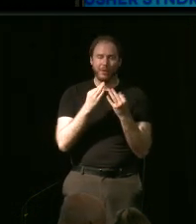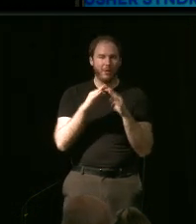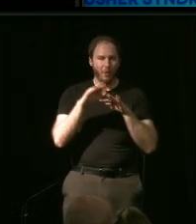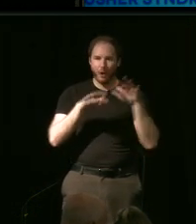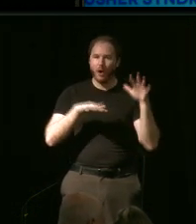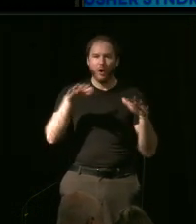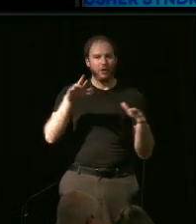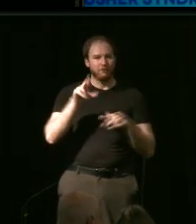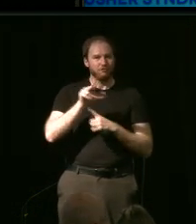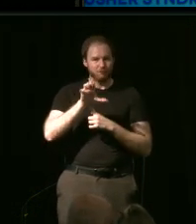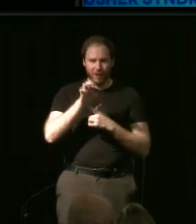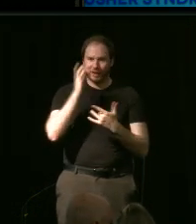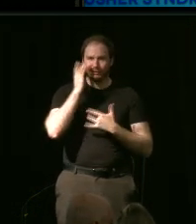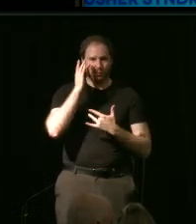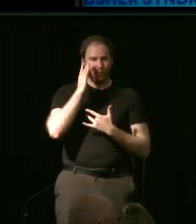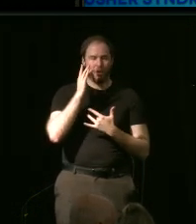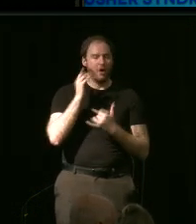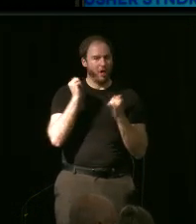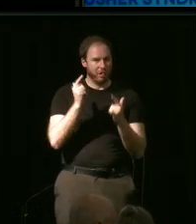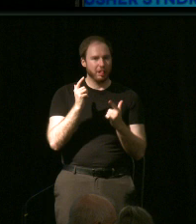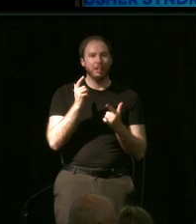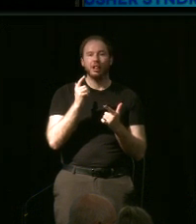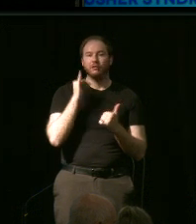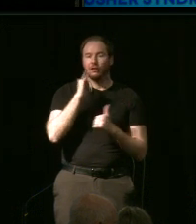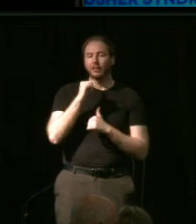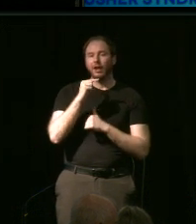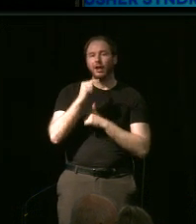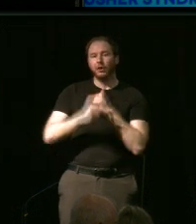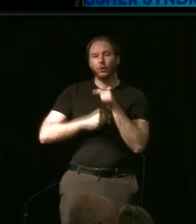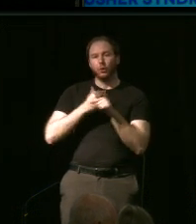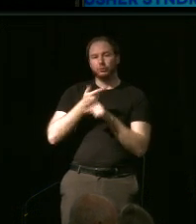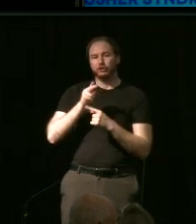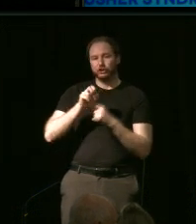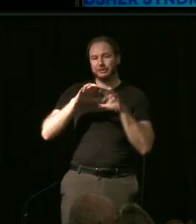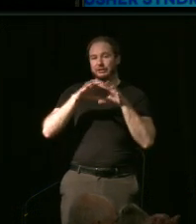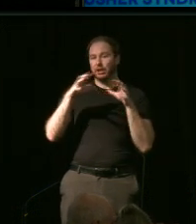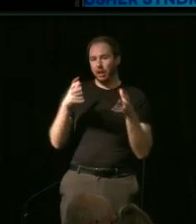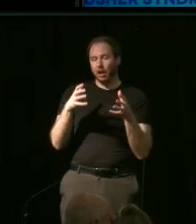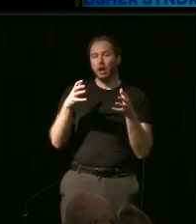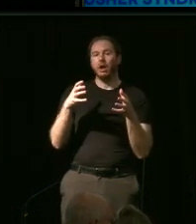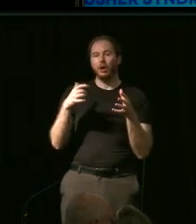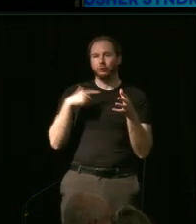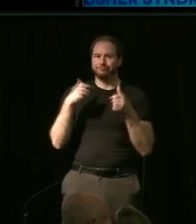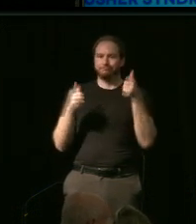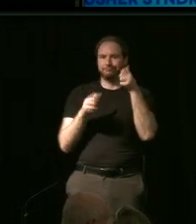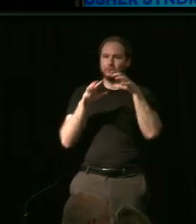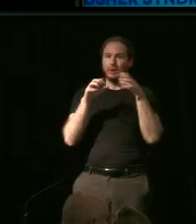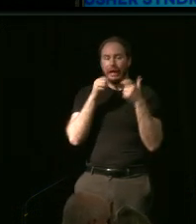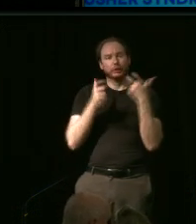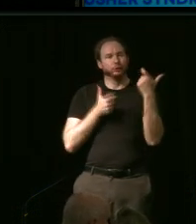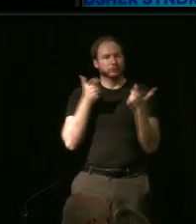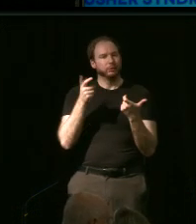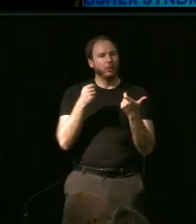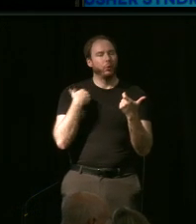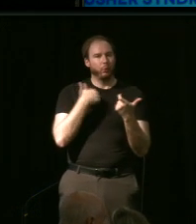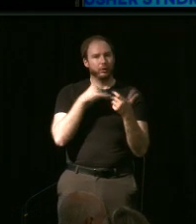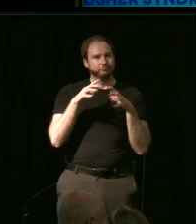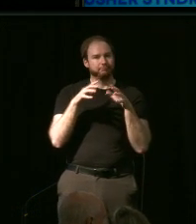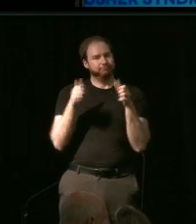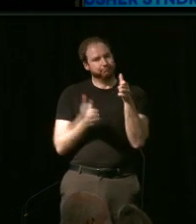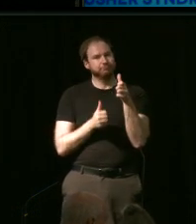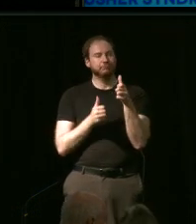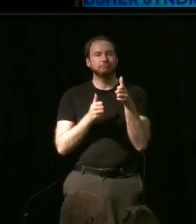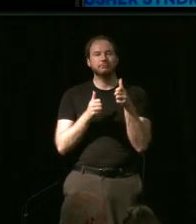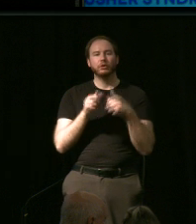of rare disorders. Within the Global Genes larger organization, or it's not a big organization, but within that